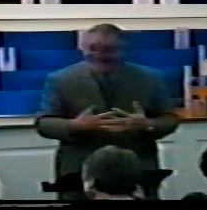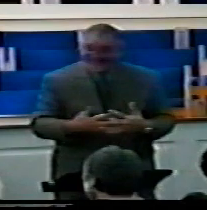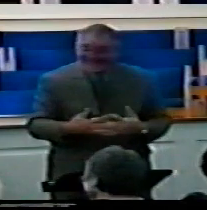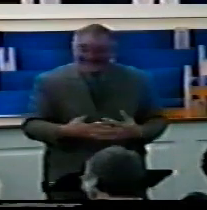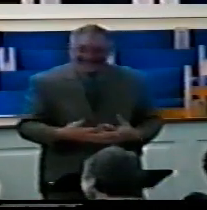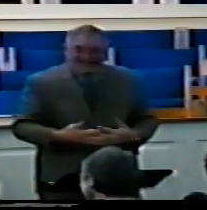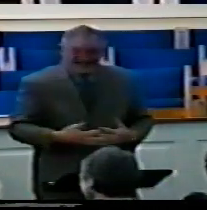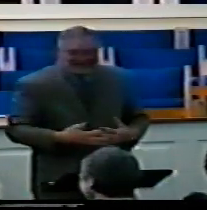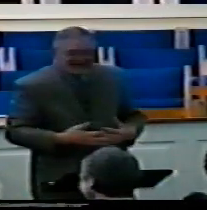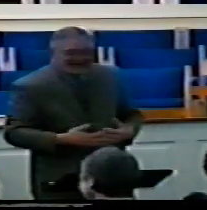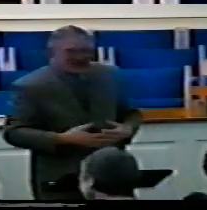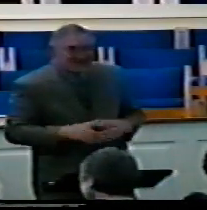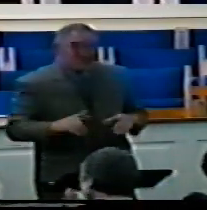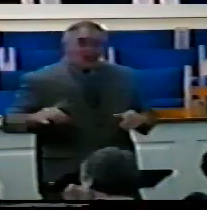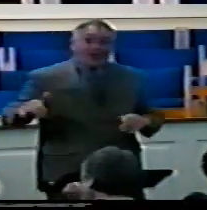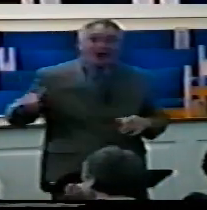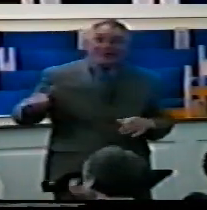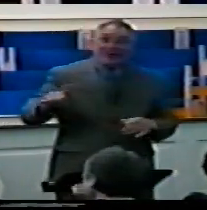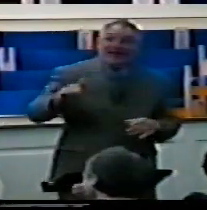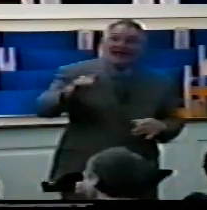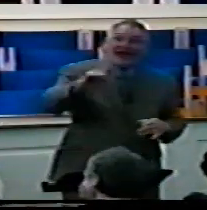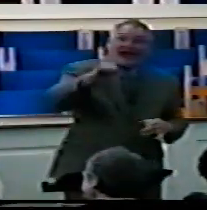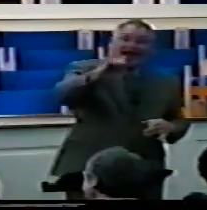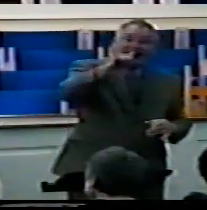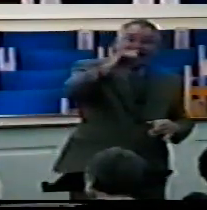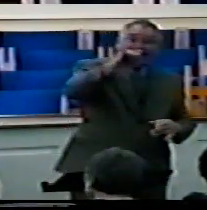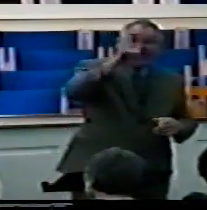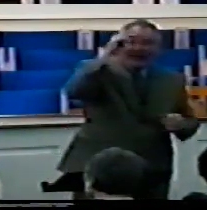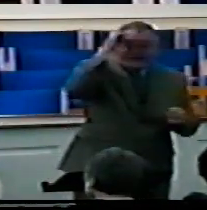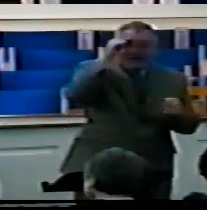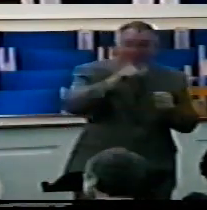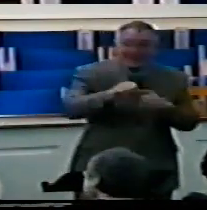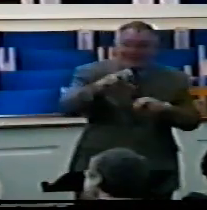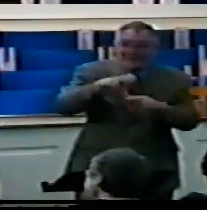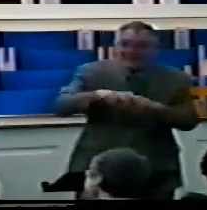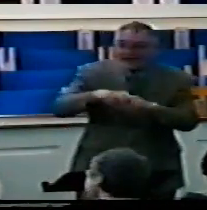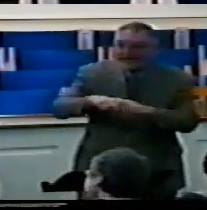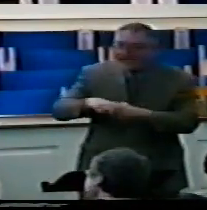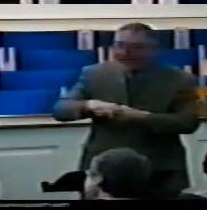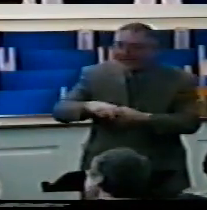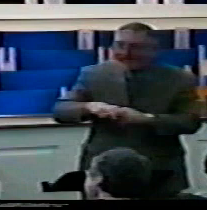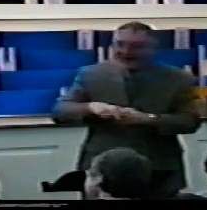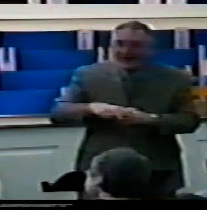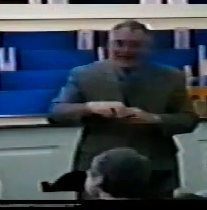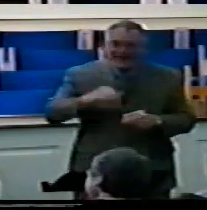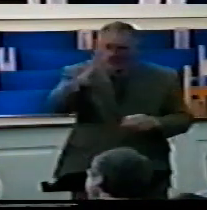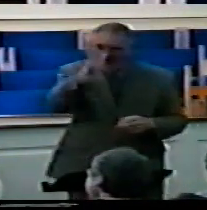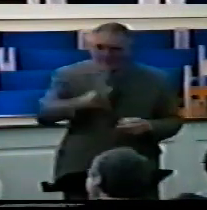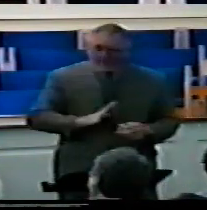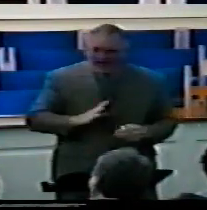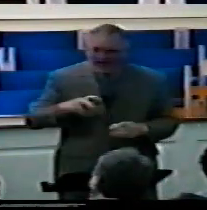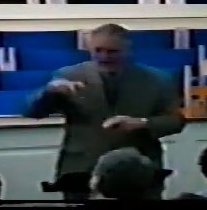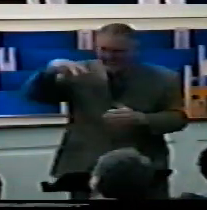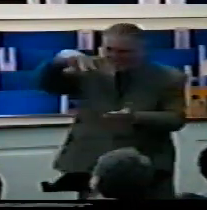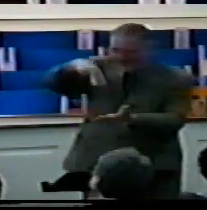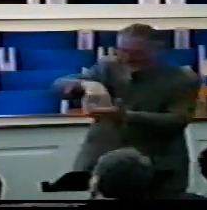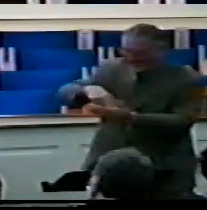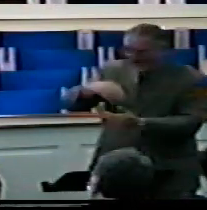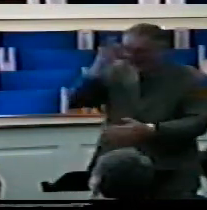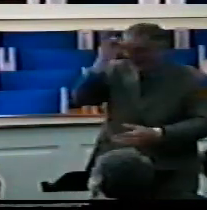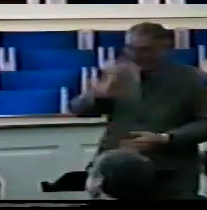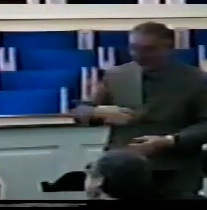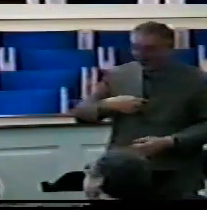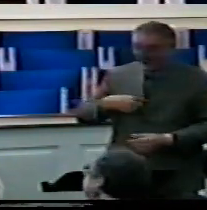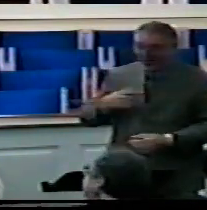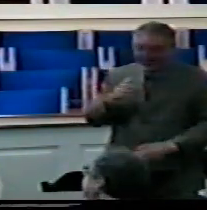Amen. And we got up into the air. And I remember sitting in that seat, and he stood right here in front of me with a .357 Magnum pointing at my